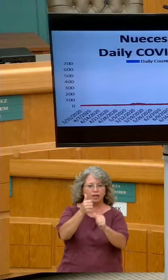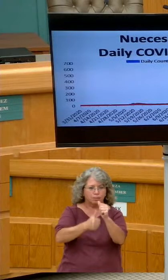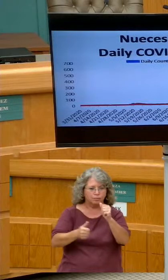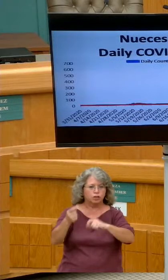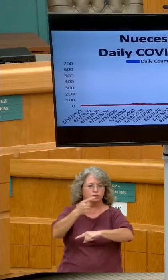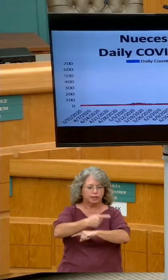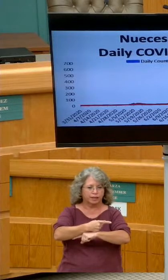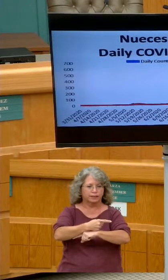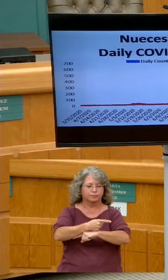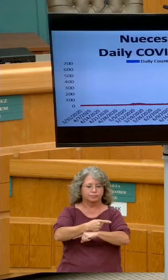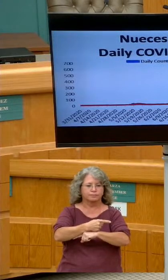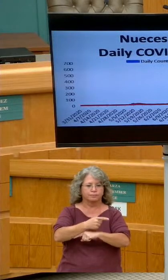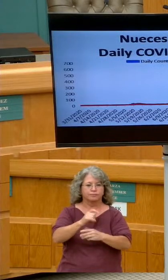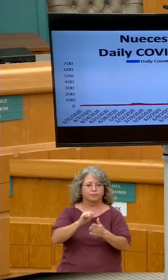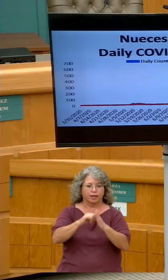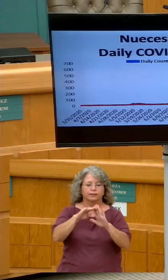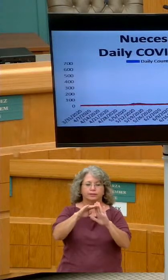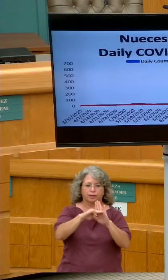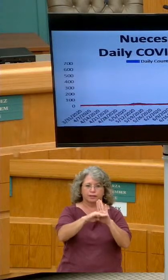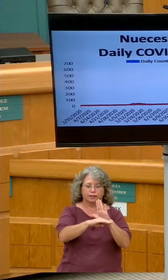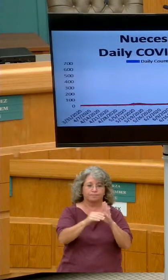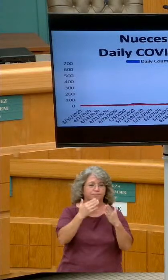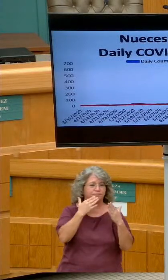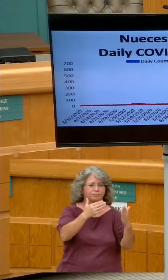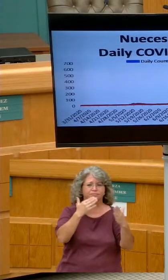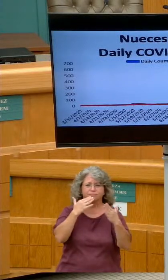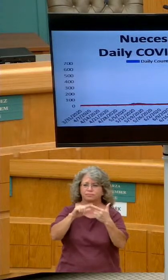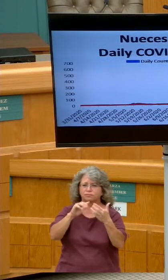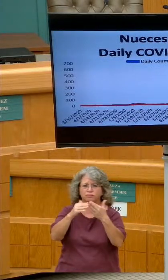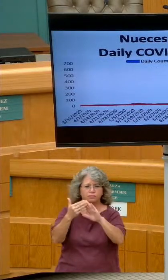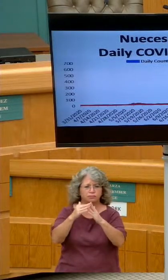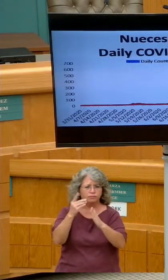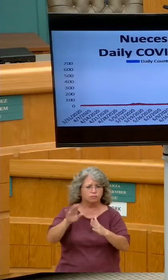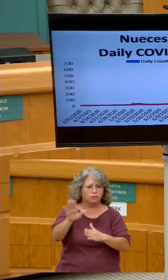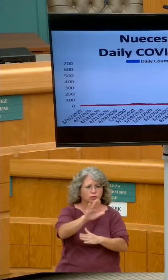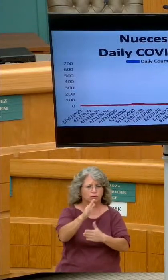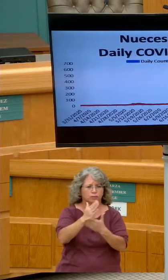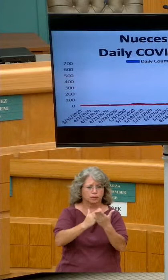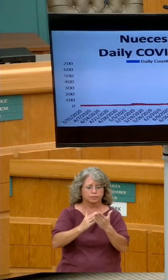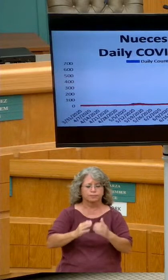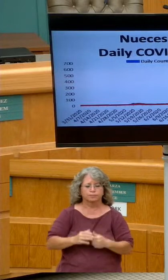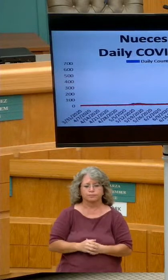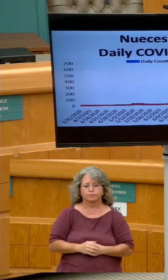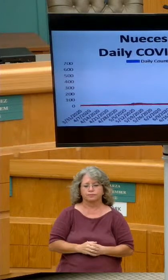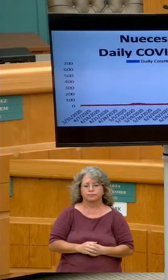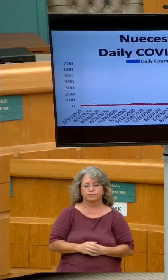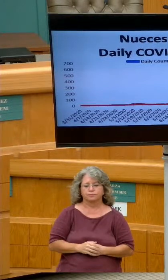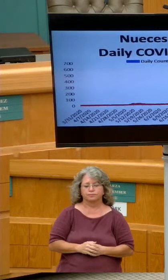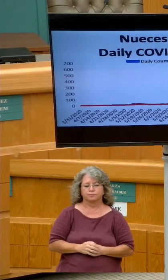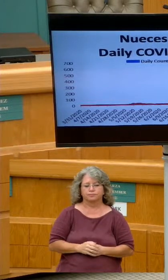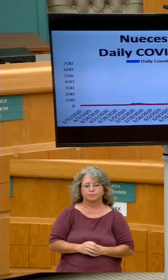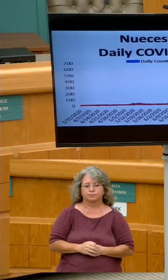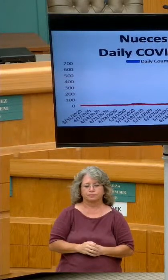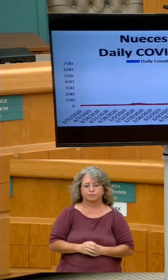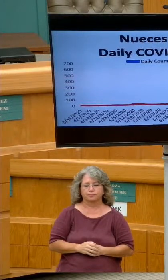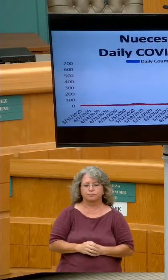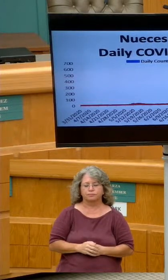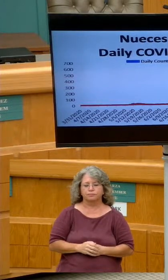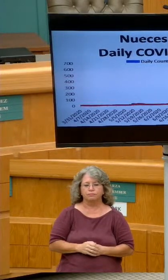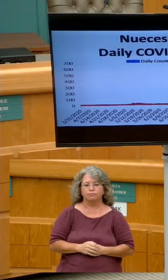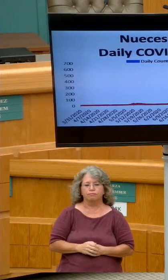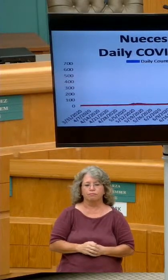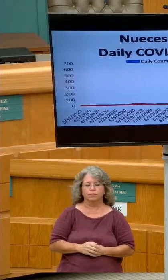down very well. So thank you to the community for that. So I'm now going